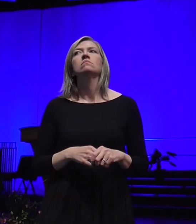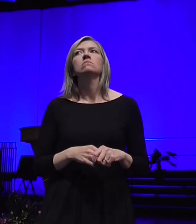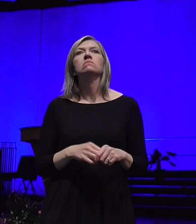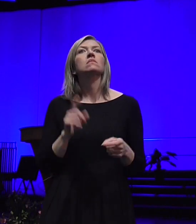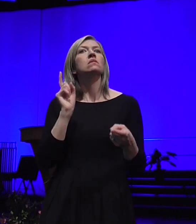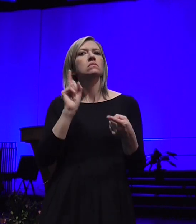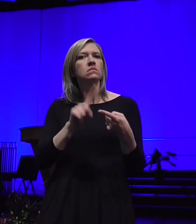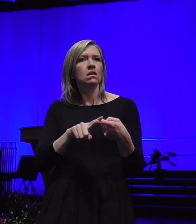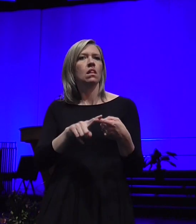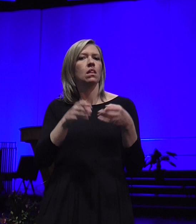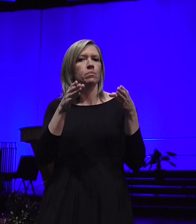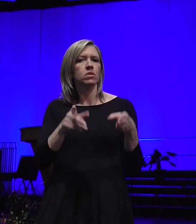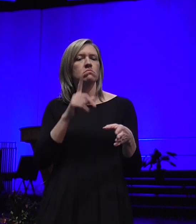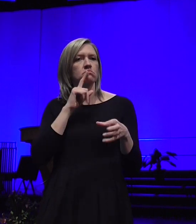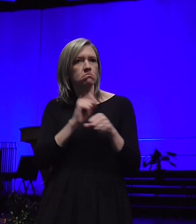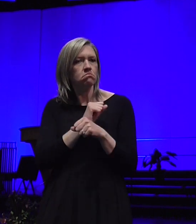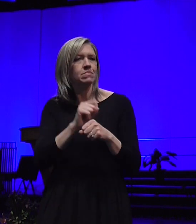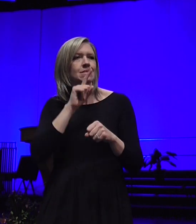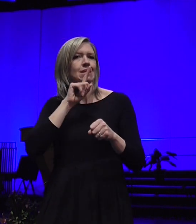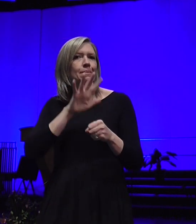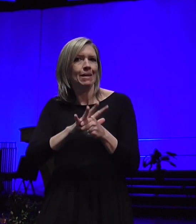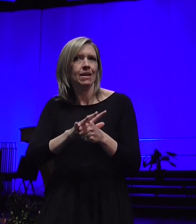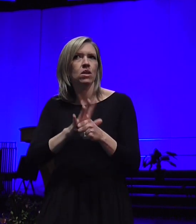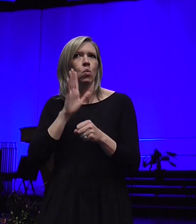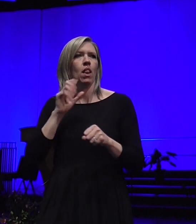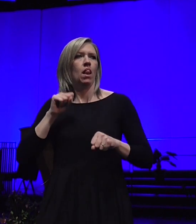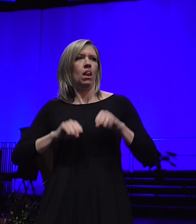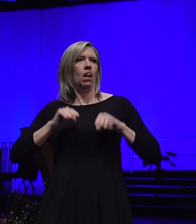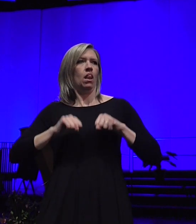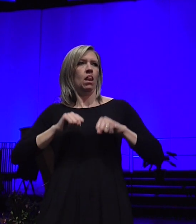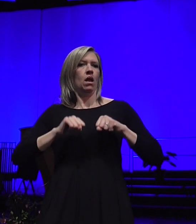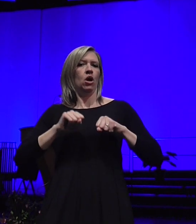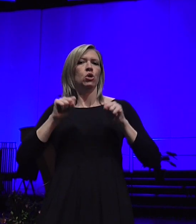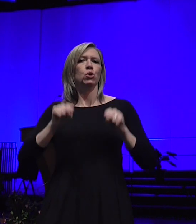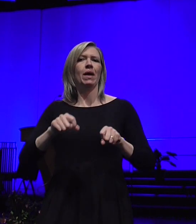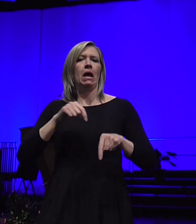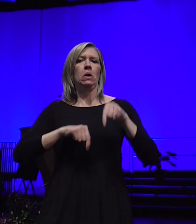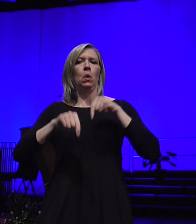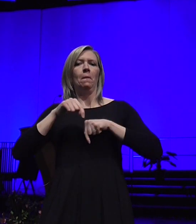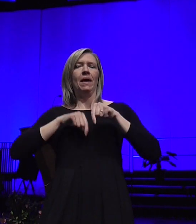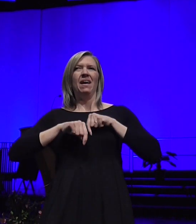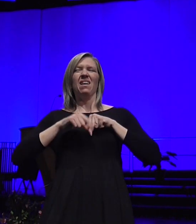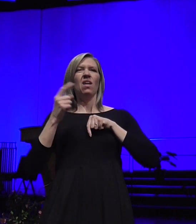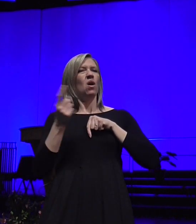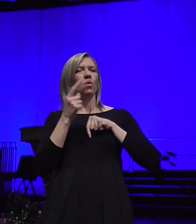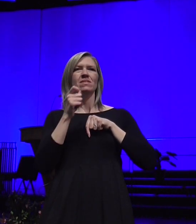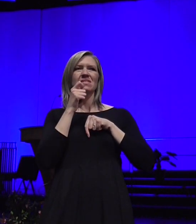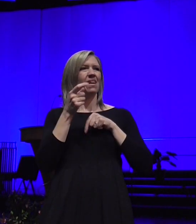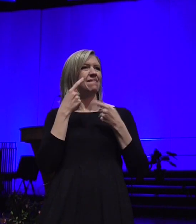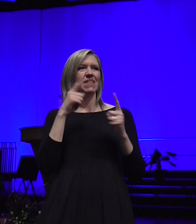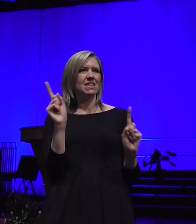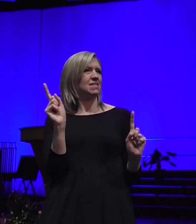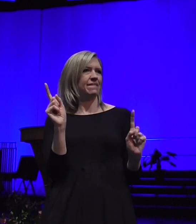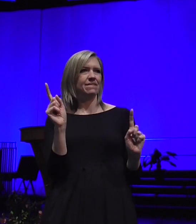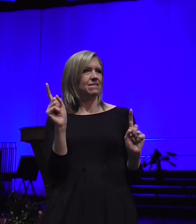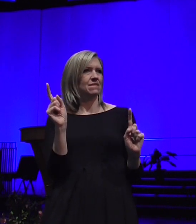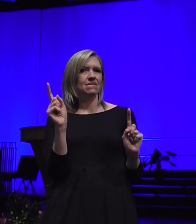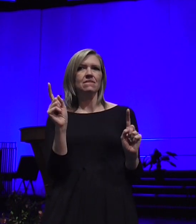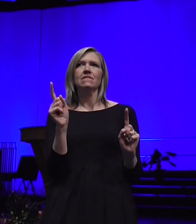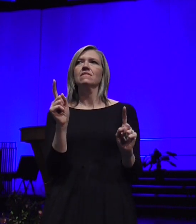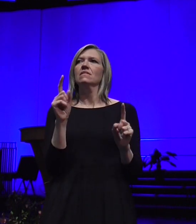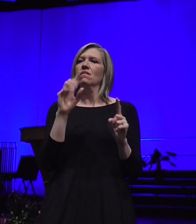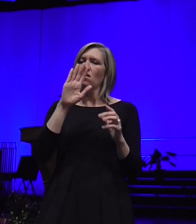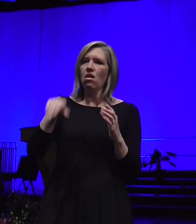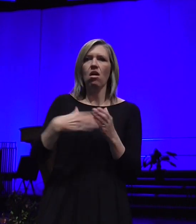until one is committed, there is hesitancy, the chance to draw back, always ineffectiveness. Concerning